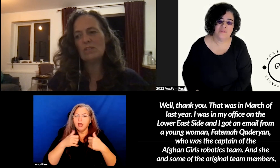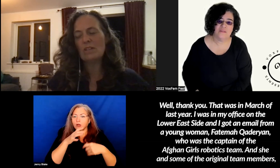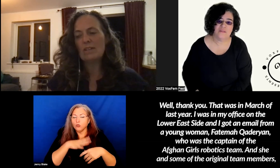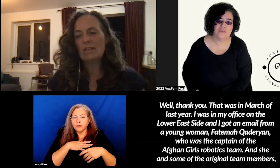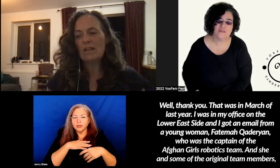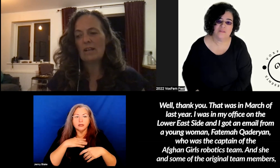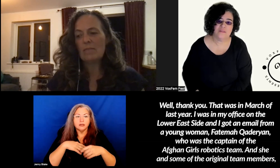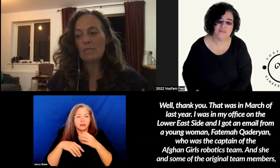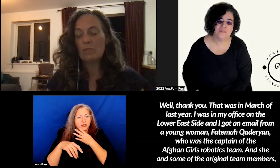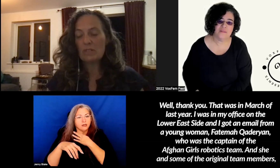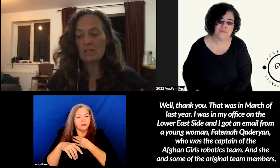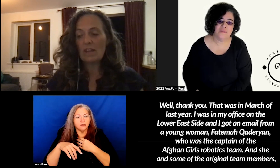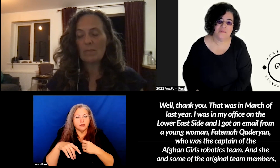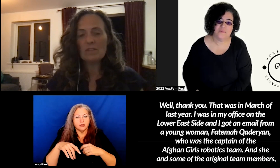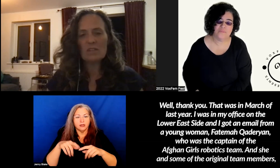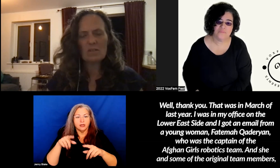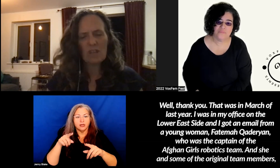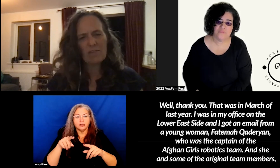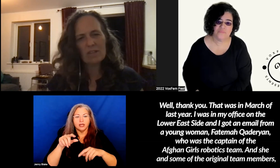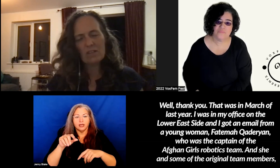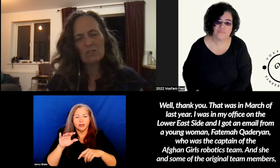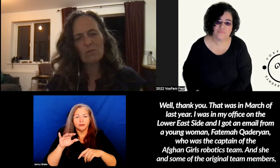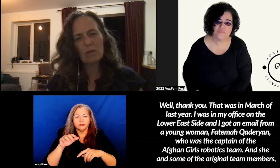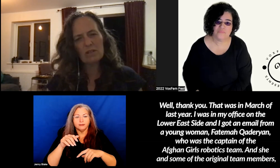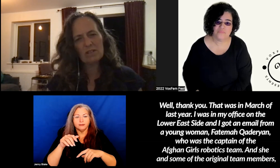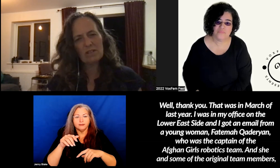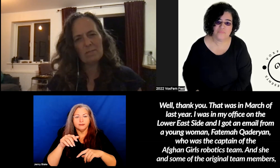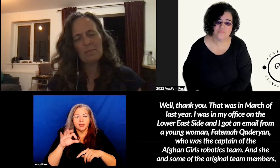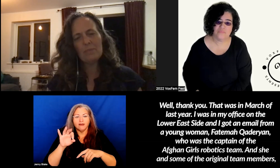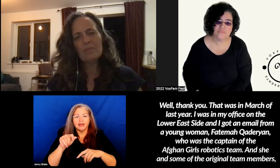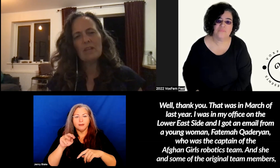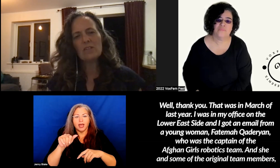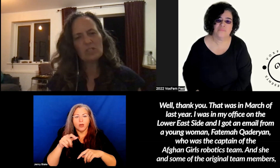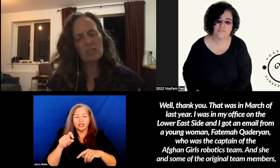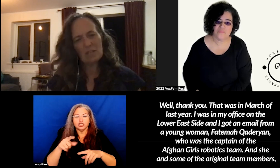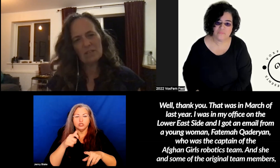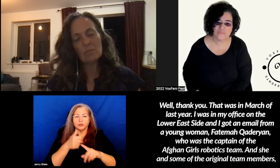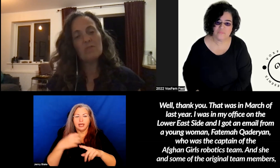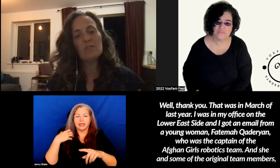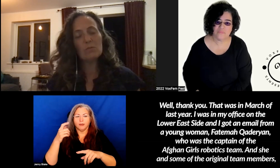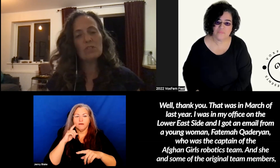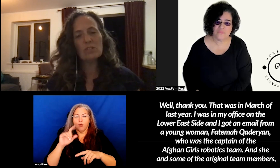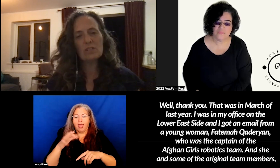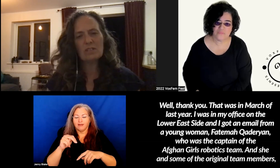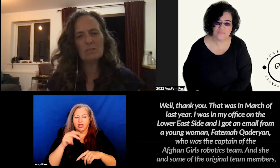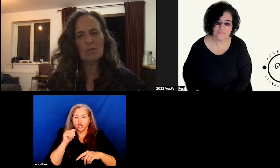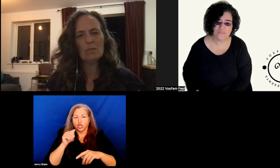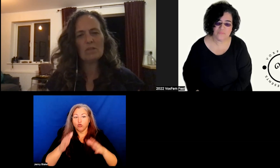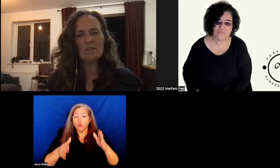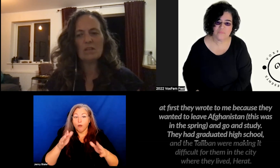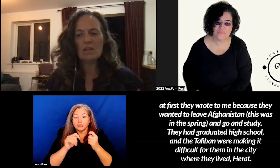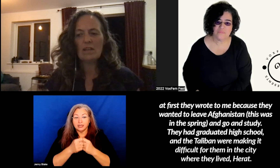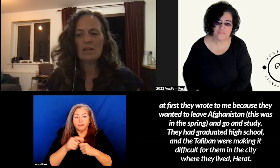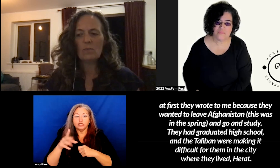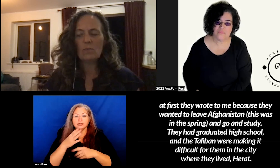was the captain of the Afghan girls robotics team. And she and some of the original team